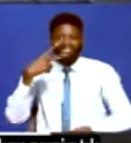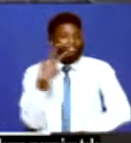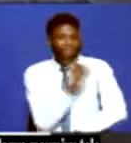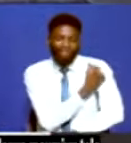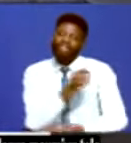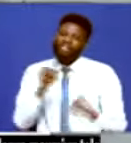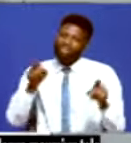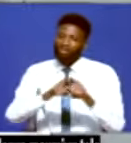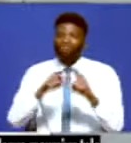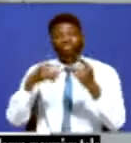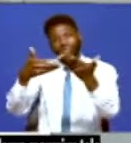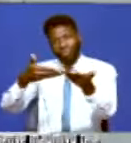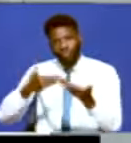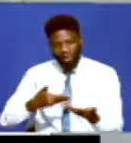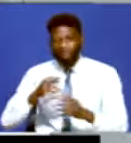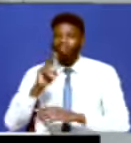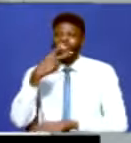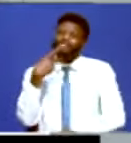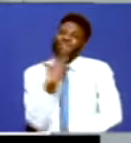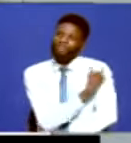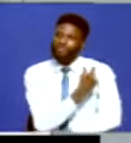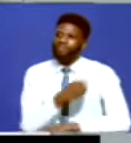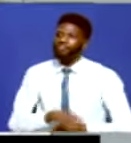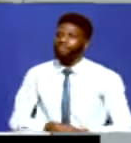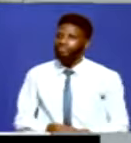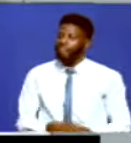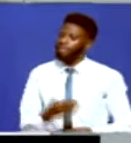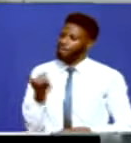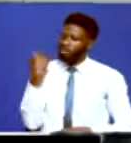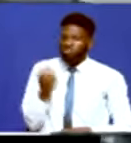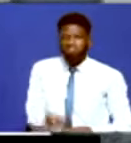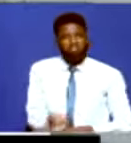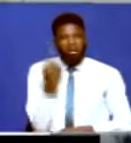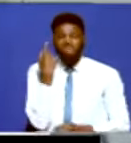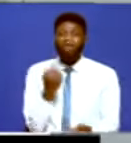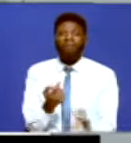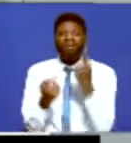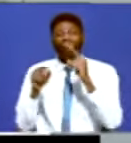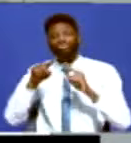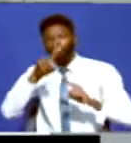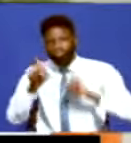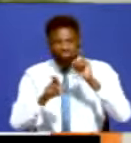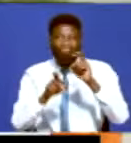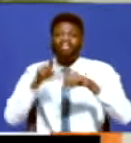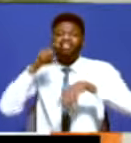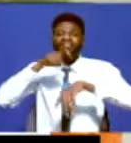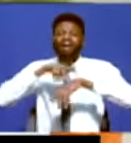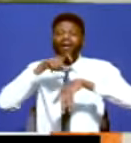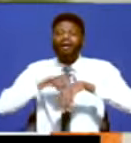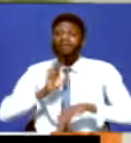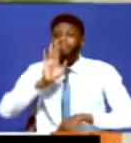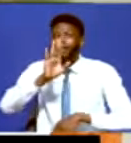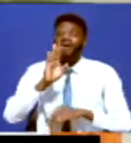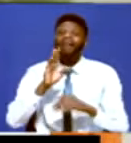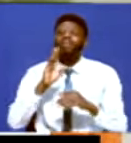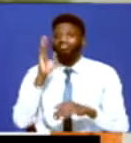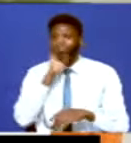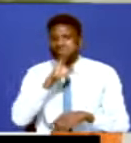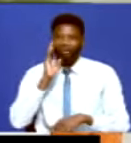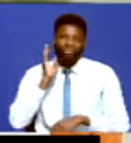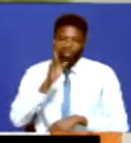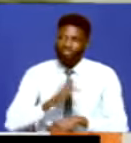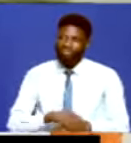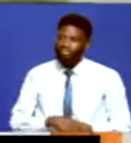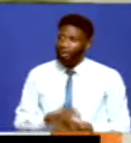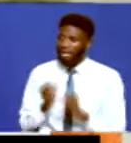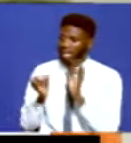get your second dose. Maswali yalikuwa yameanza kuibuka kuhusu muda wa kuharibika kwa chanjo hizo. If you're bringing us vaccines and the